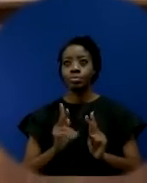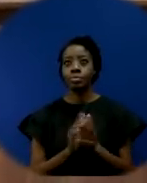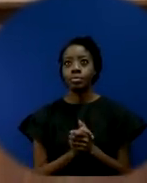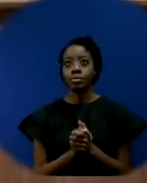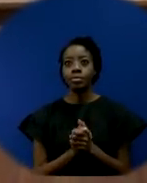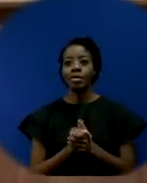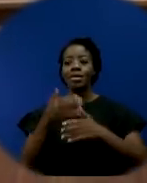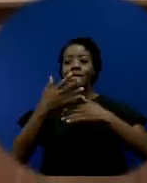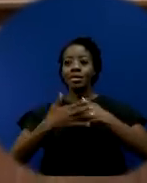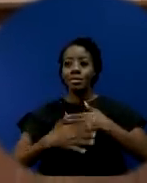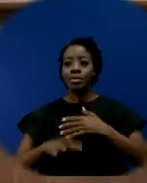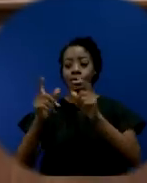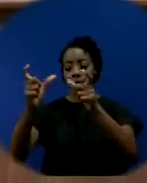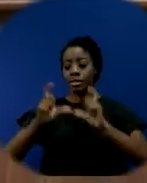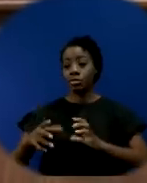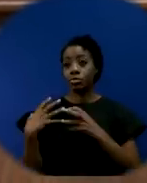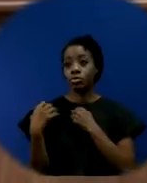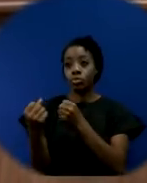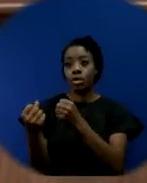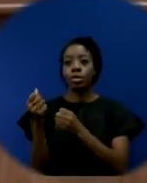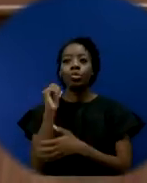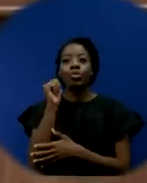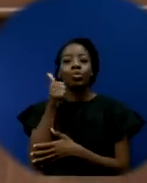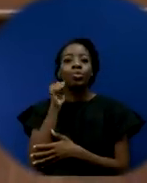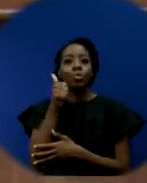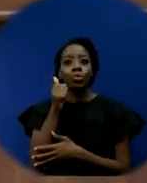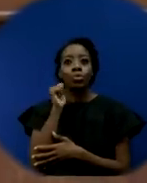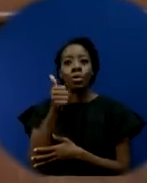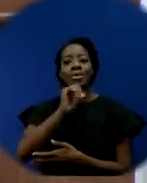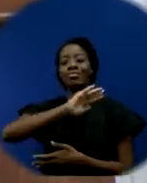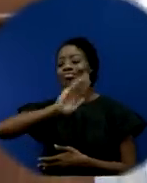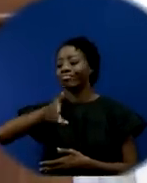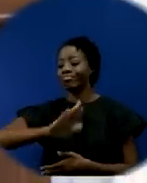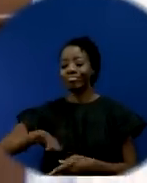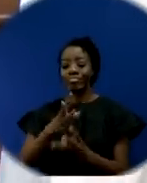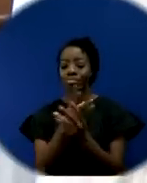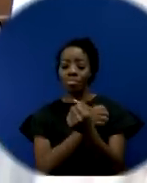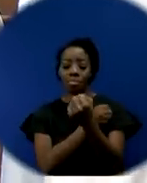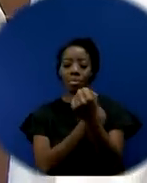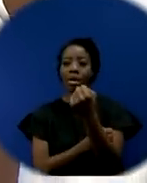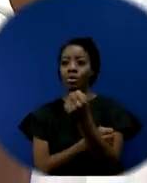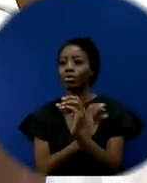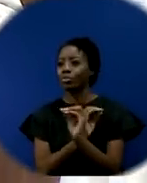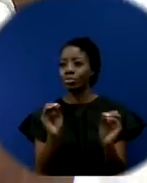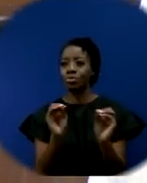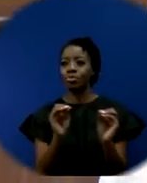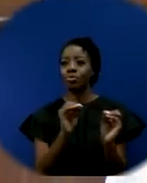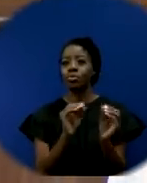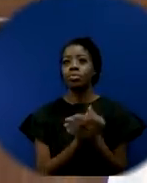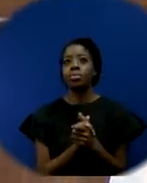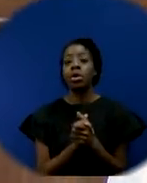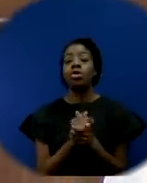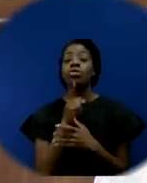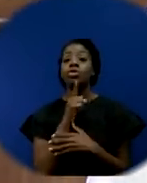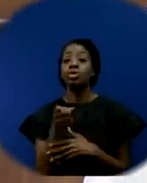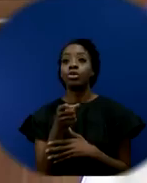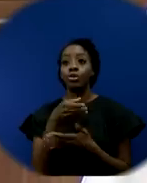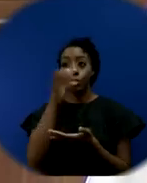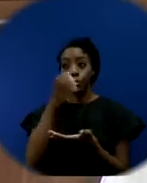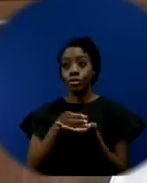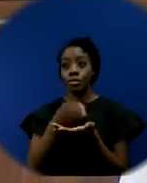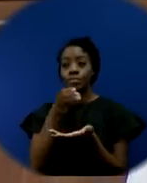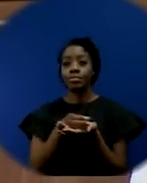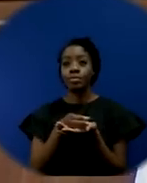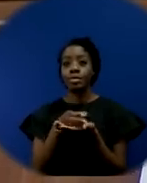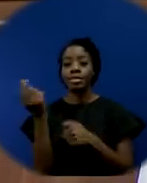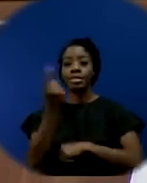blood that gives us strength from day to day will never lose its power. So as we drink of the cup today, we